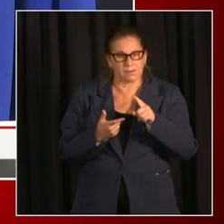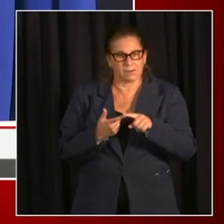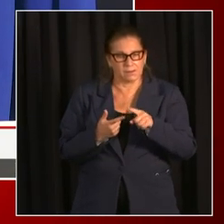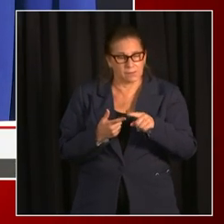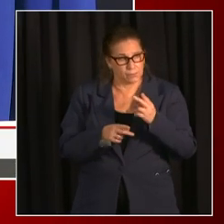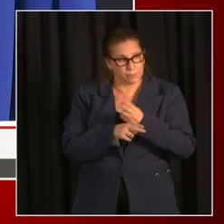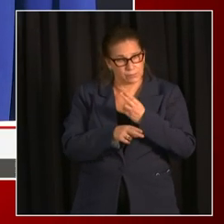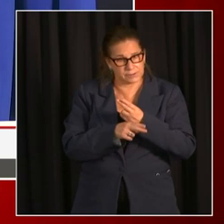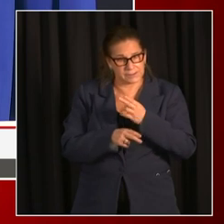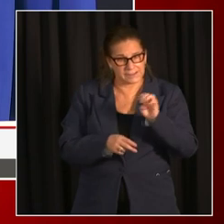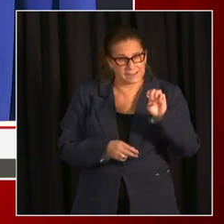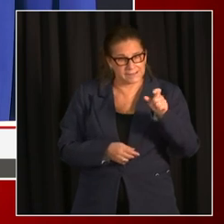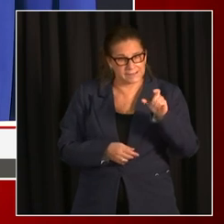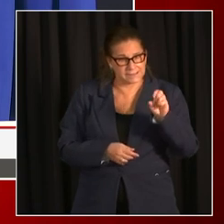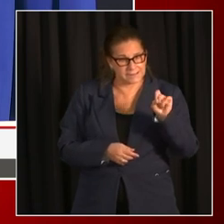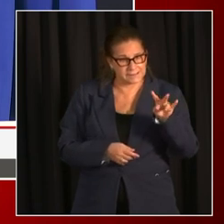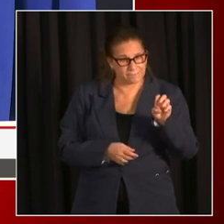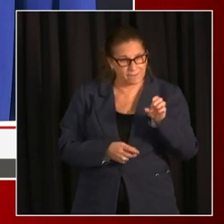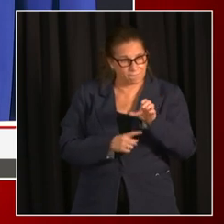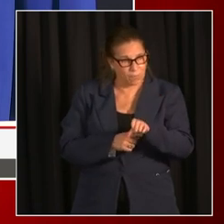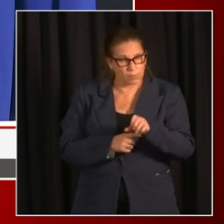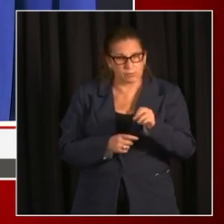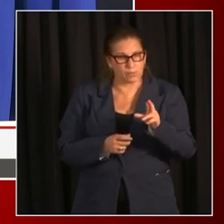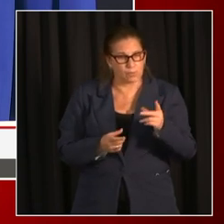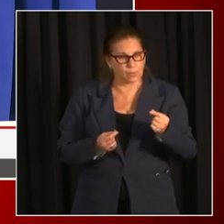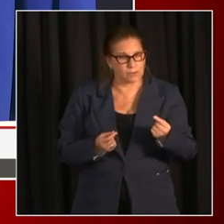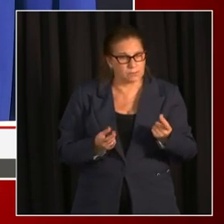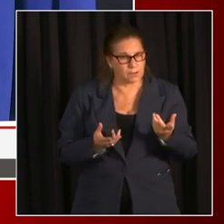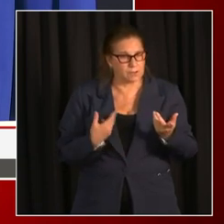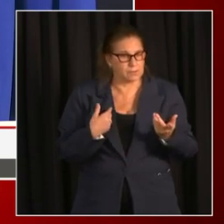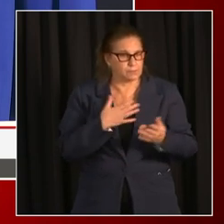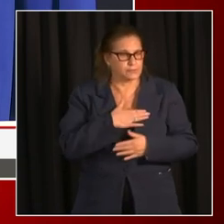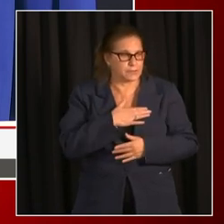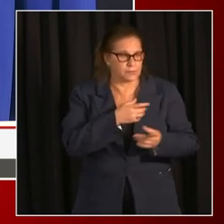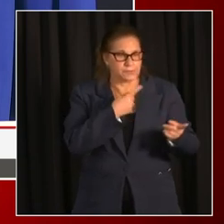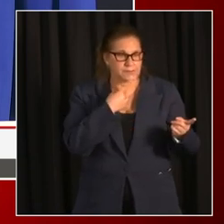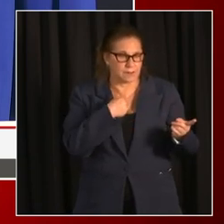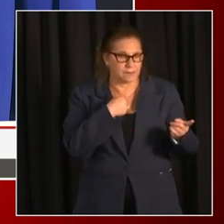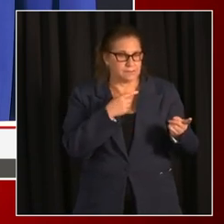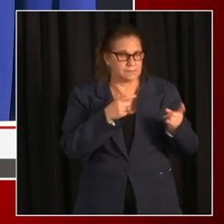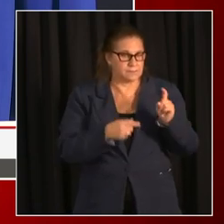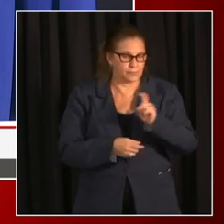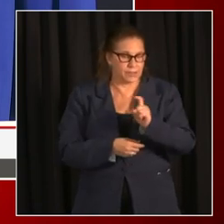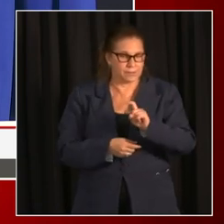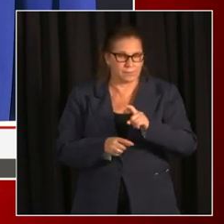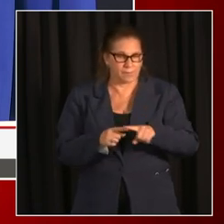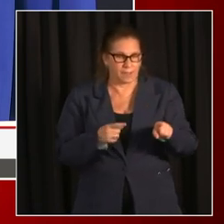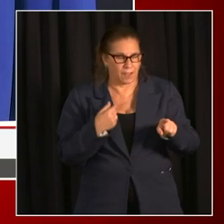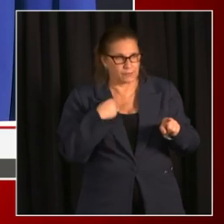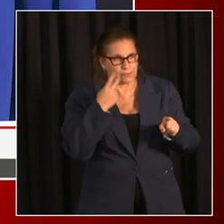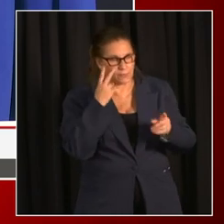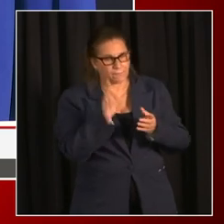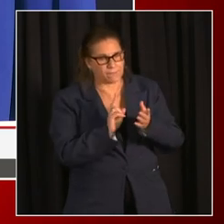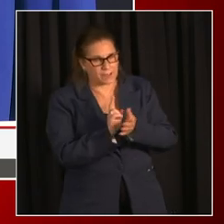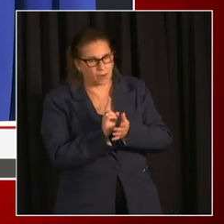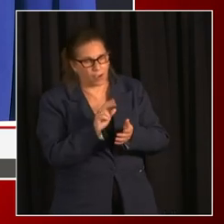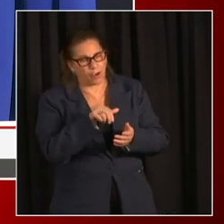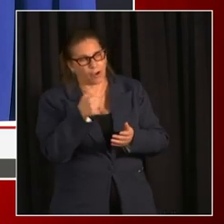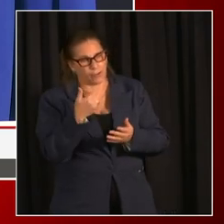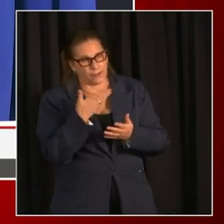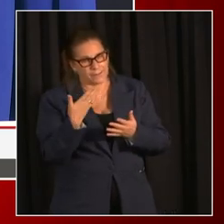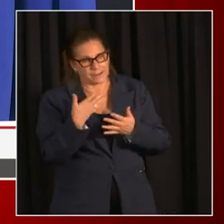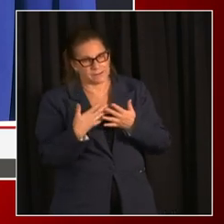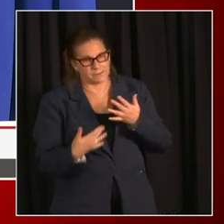force were used on that night? I appreciate you telling us that pepper spray was used. What other use of force